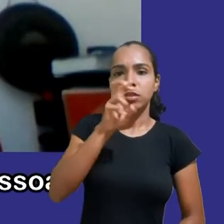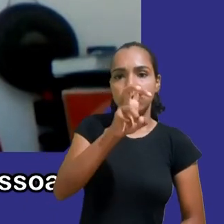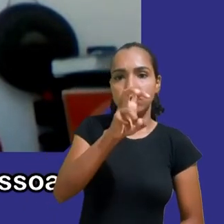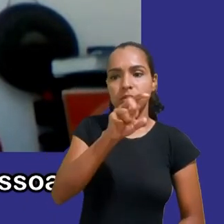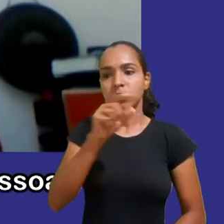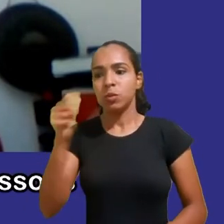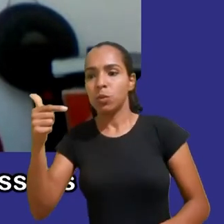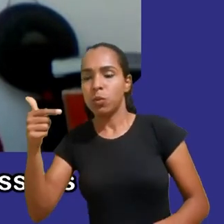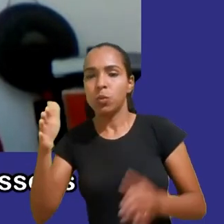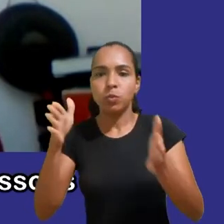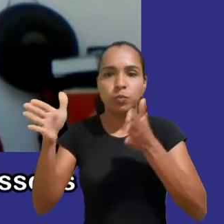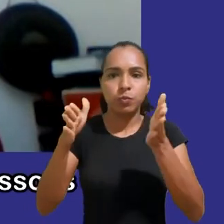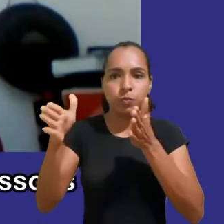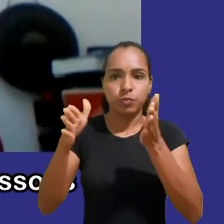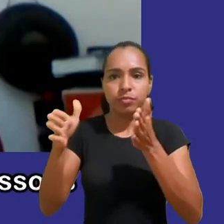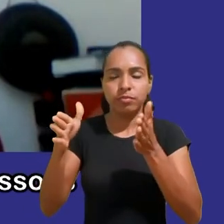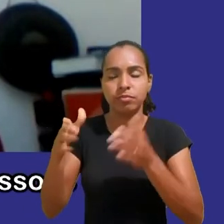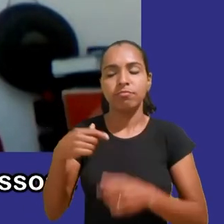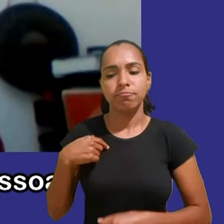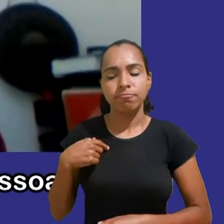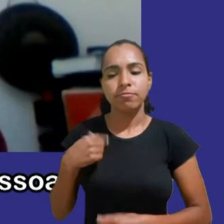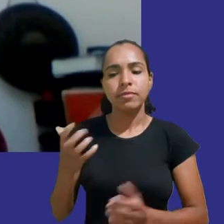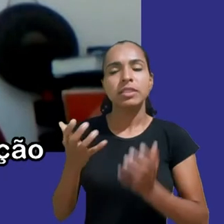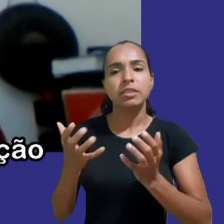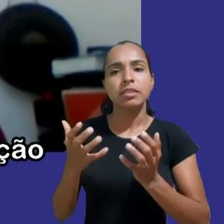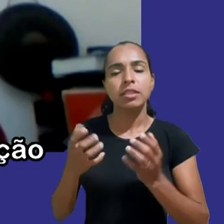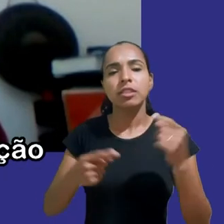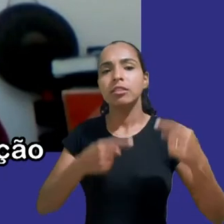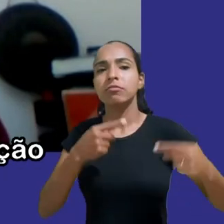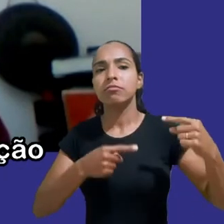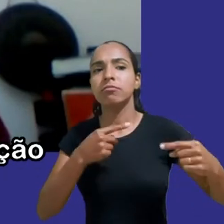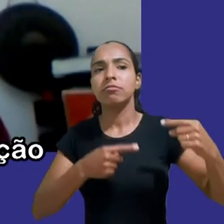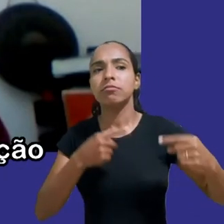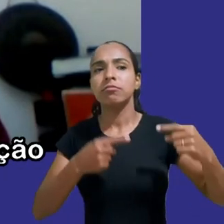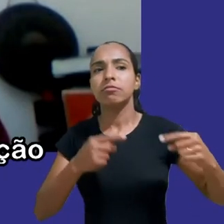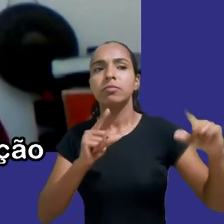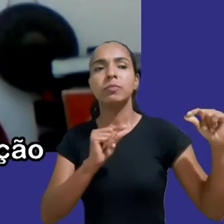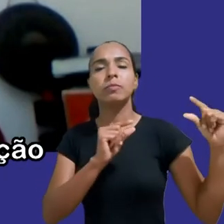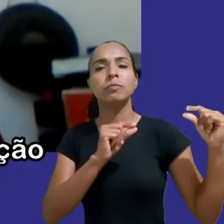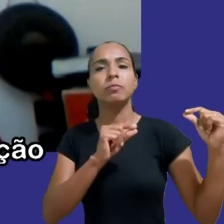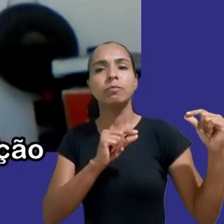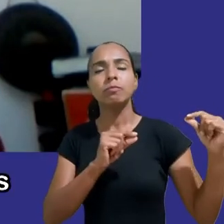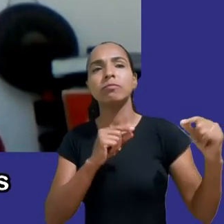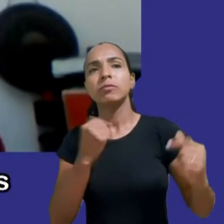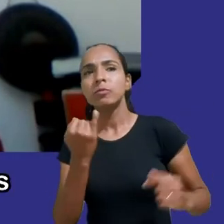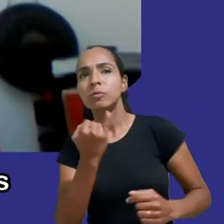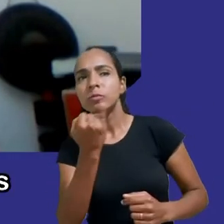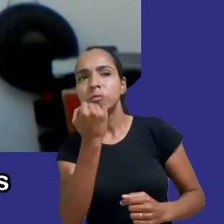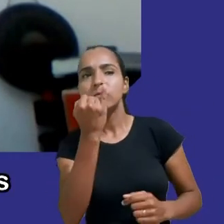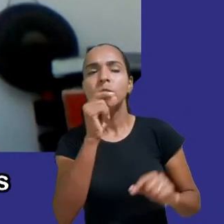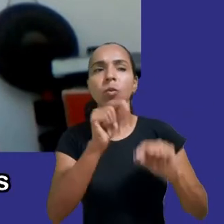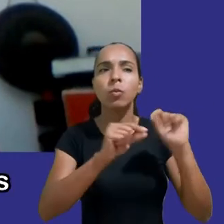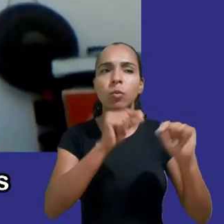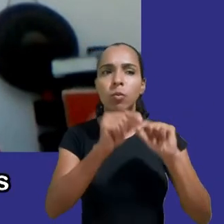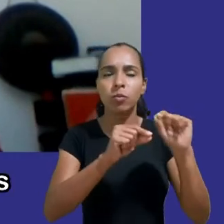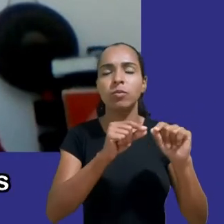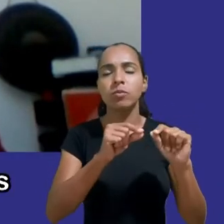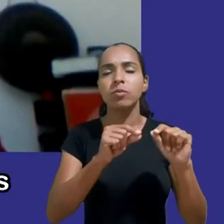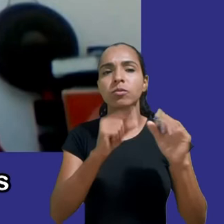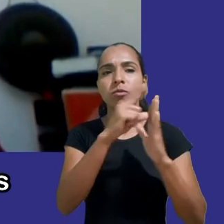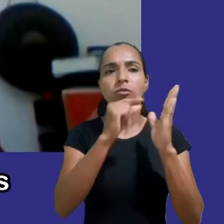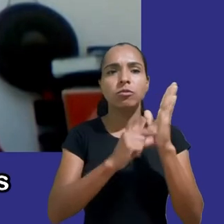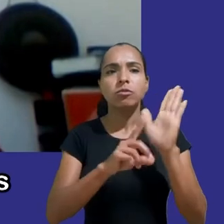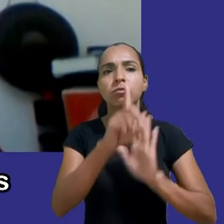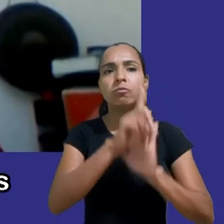of kind of wanting to have better debates with people about where digital rights were important as well as seeing the